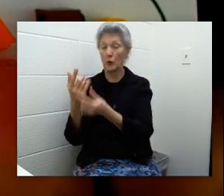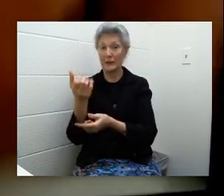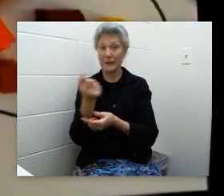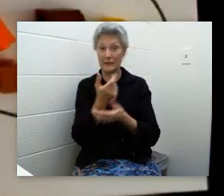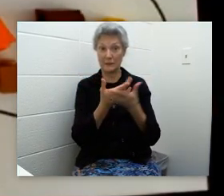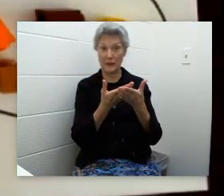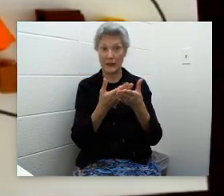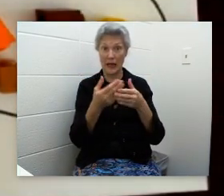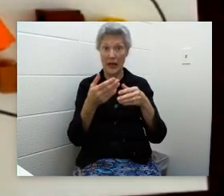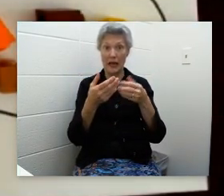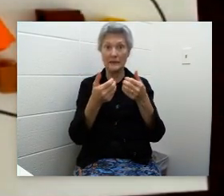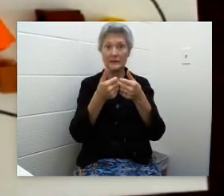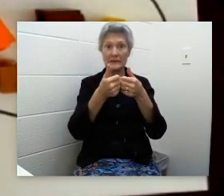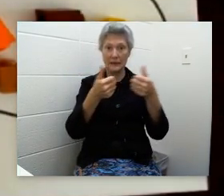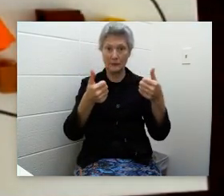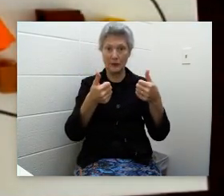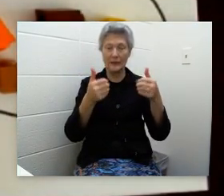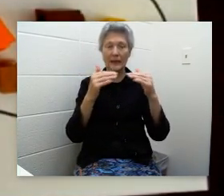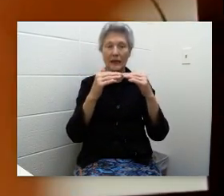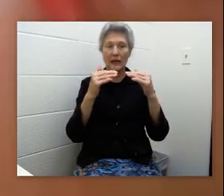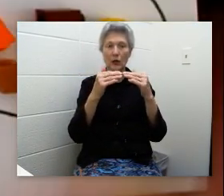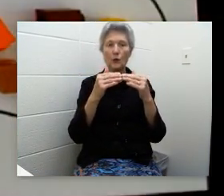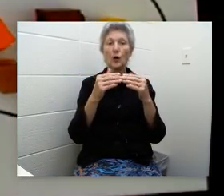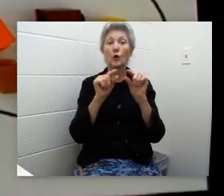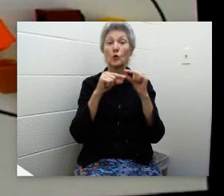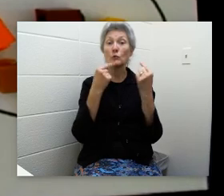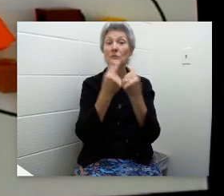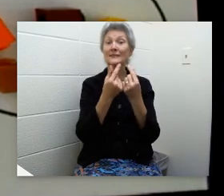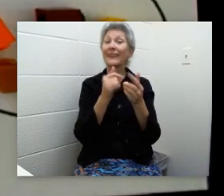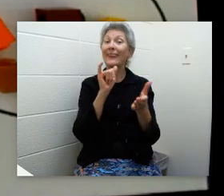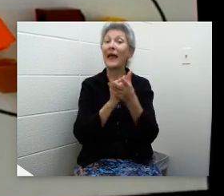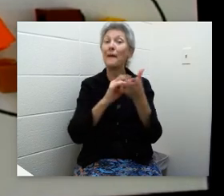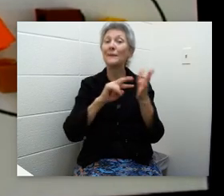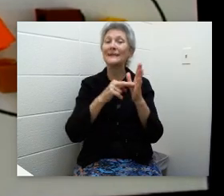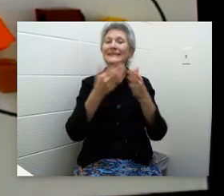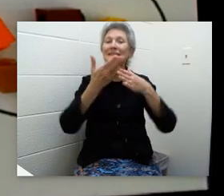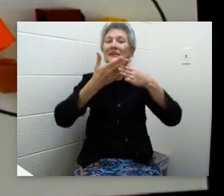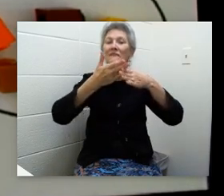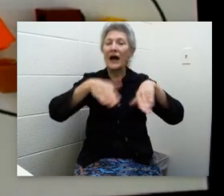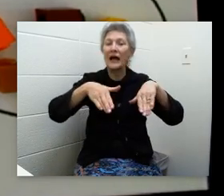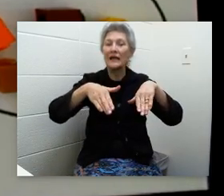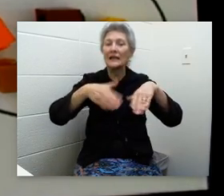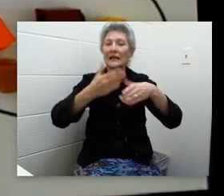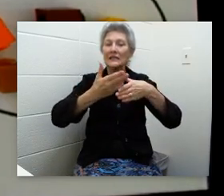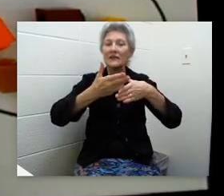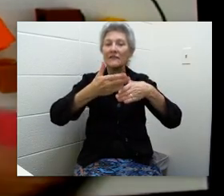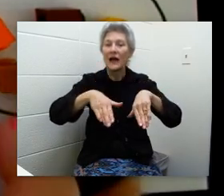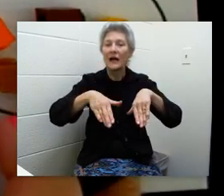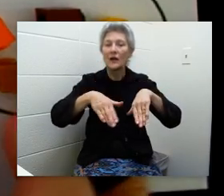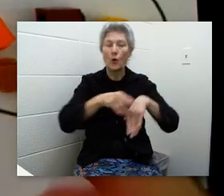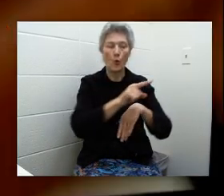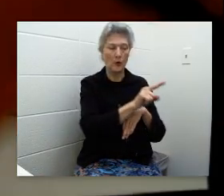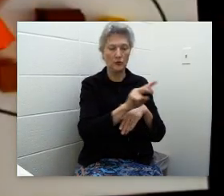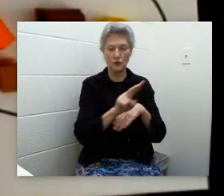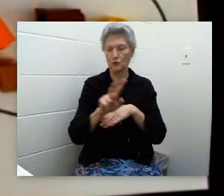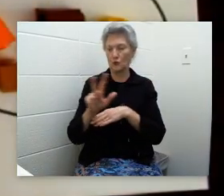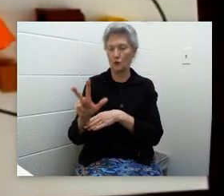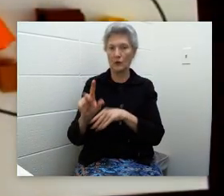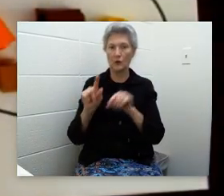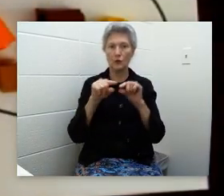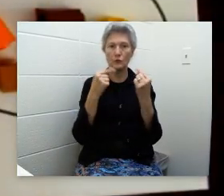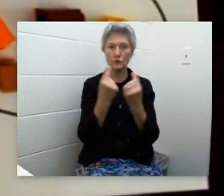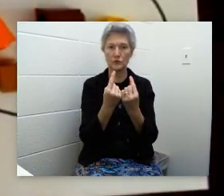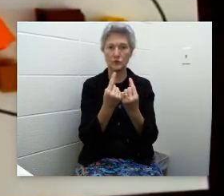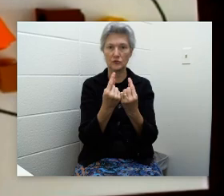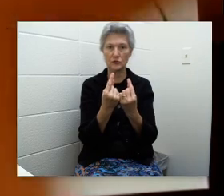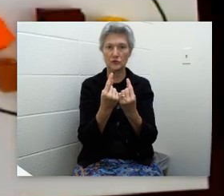into equal groups, we are doing division. And I divided that into 1, 2, 3 groups,